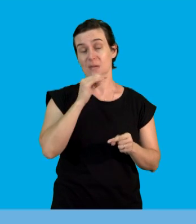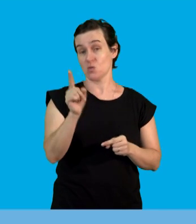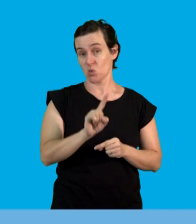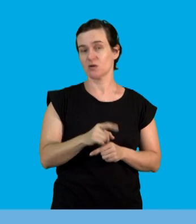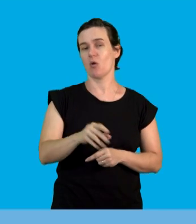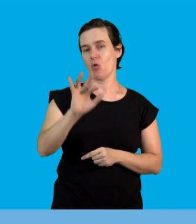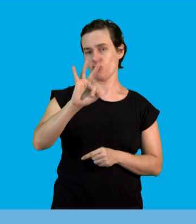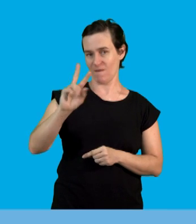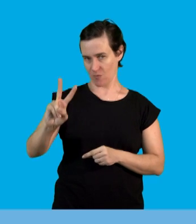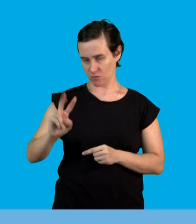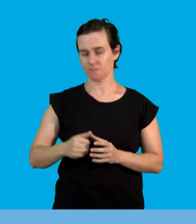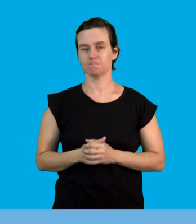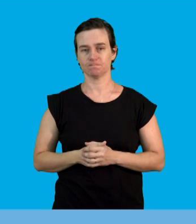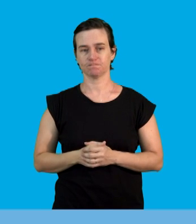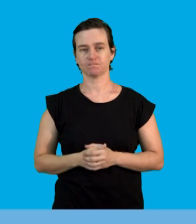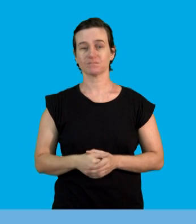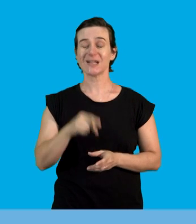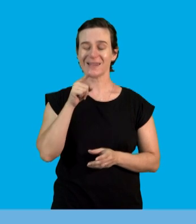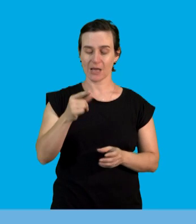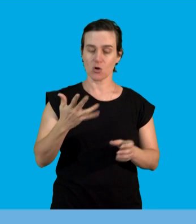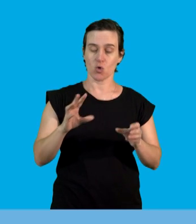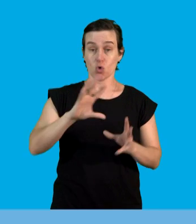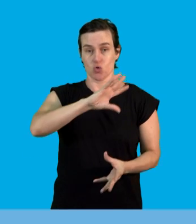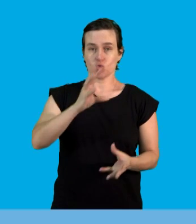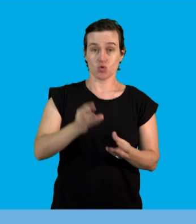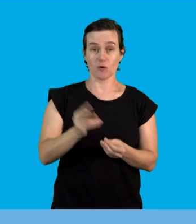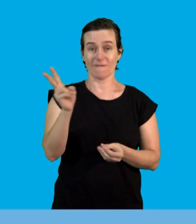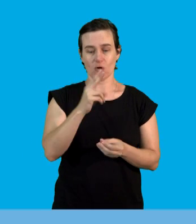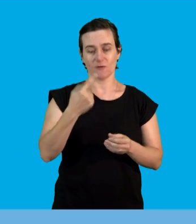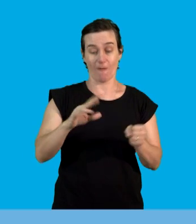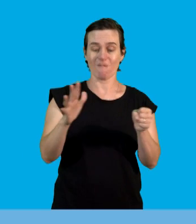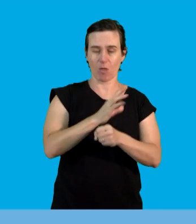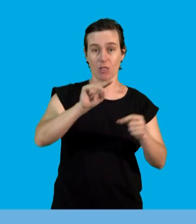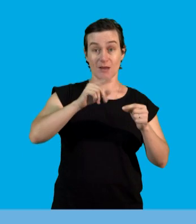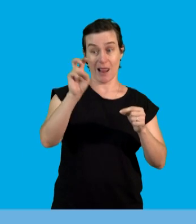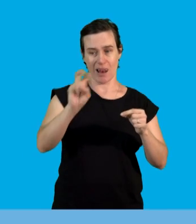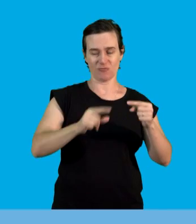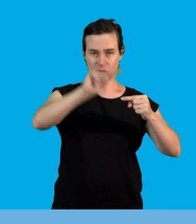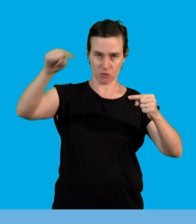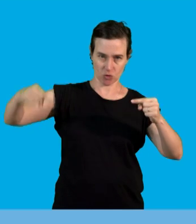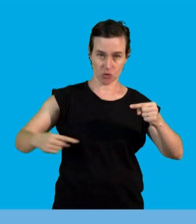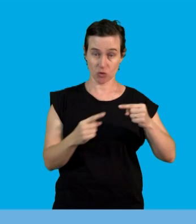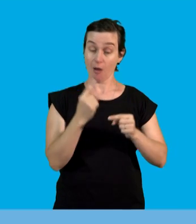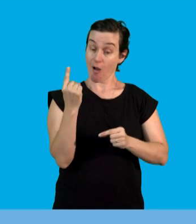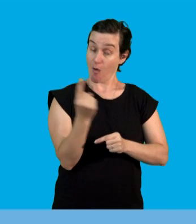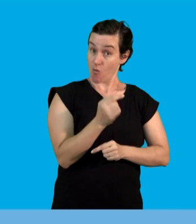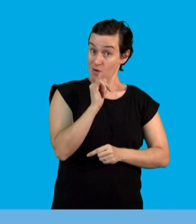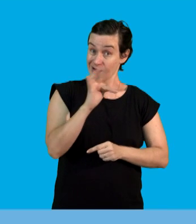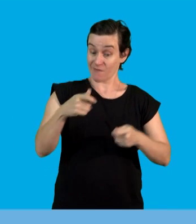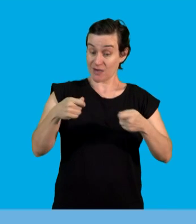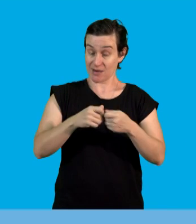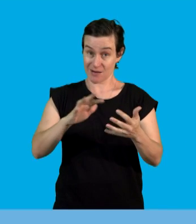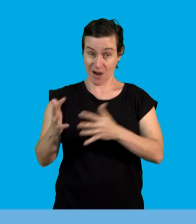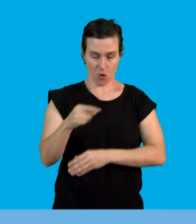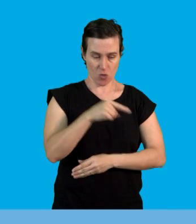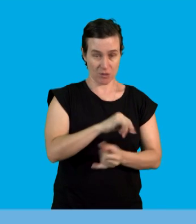which is going to give us the 3 volts, which is going to be our total voltage for the entire cell, only if they are connected in series.